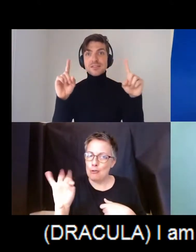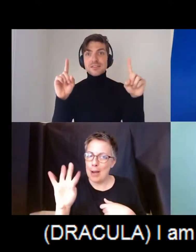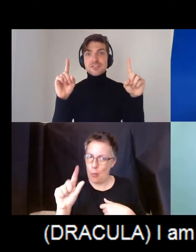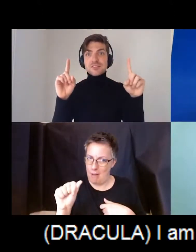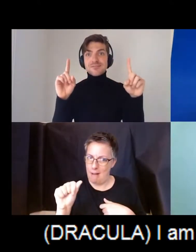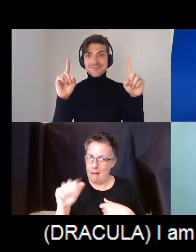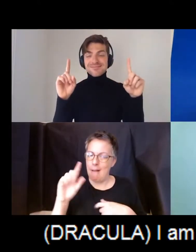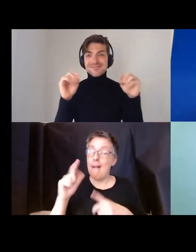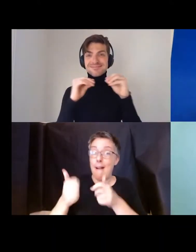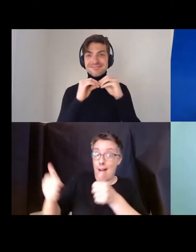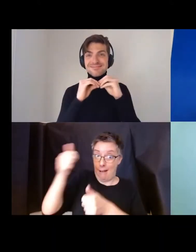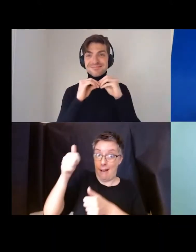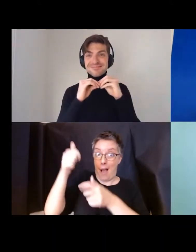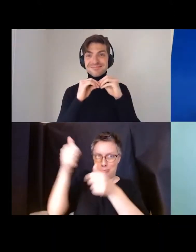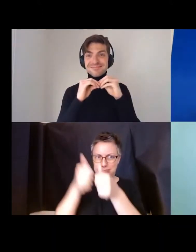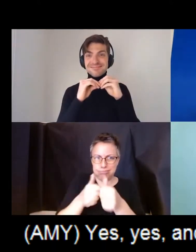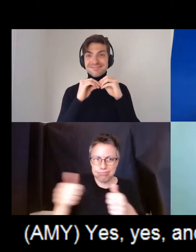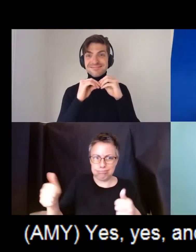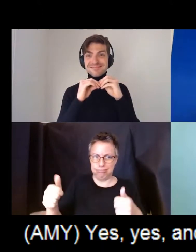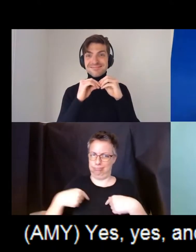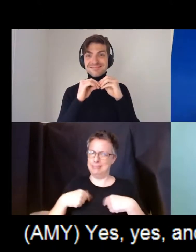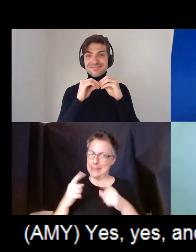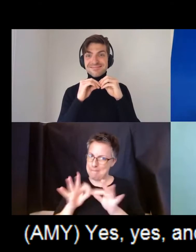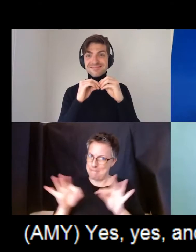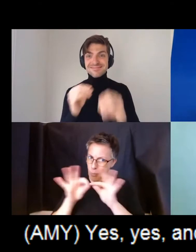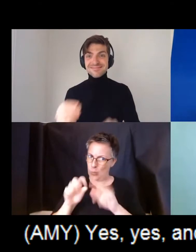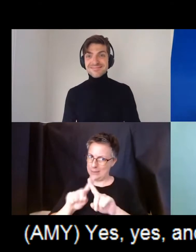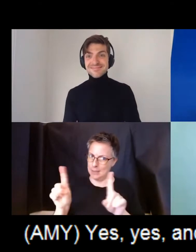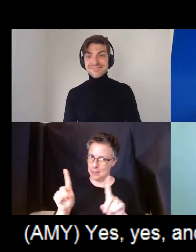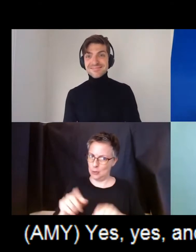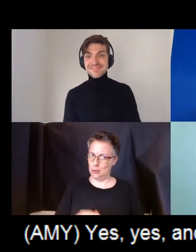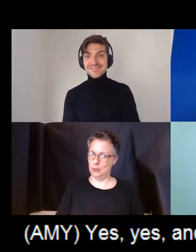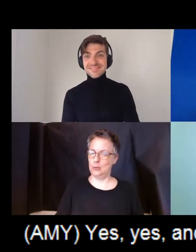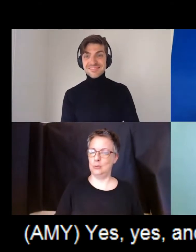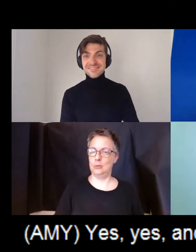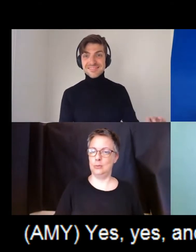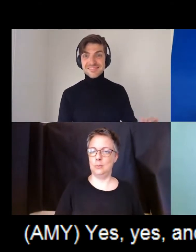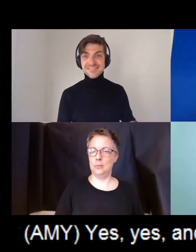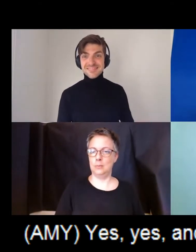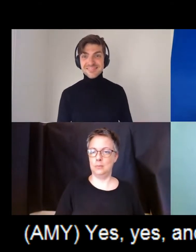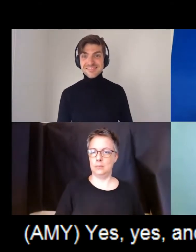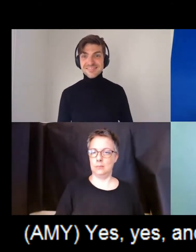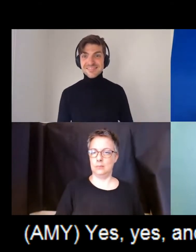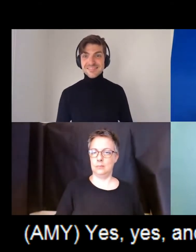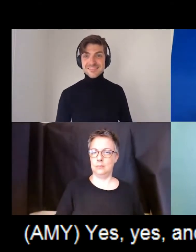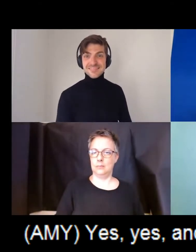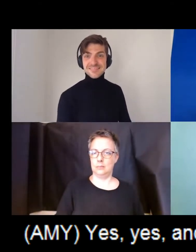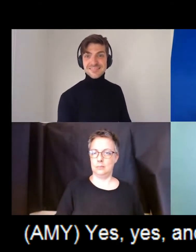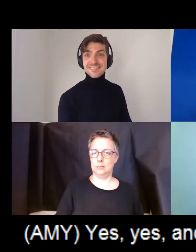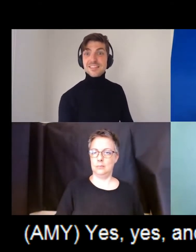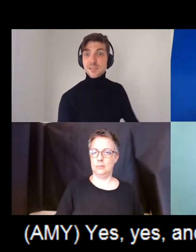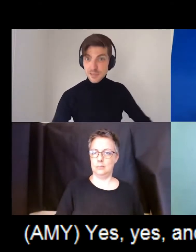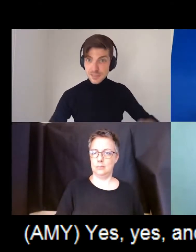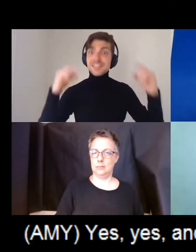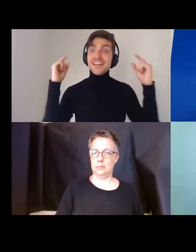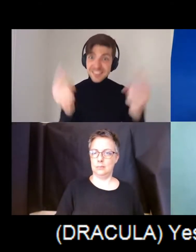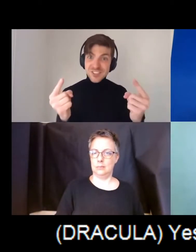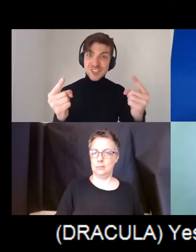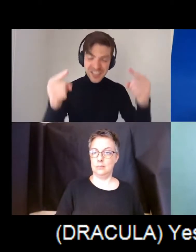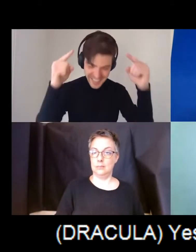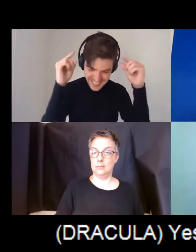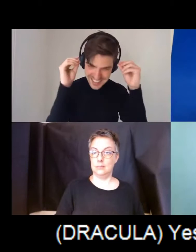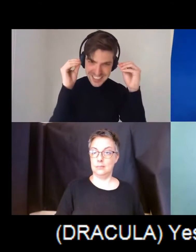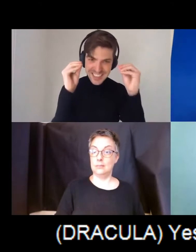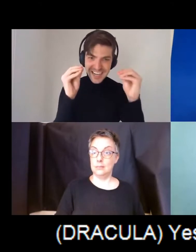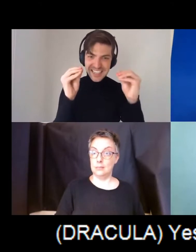important distinction. Yes, I am Groot. We're Groot. We are all Dracula.